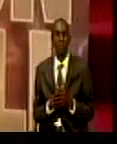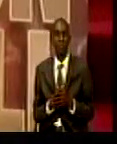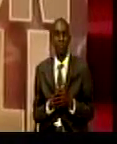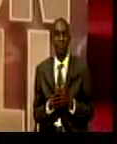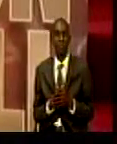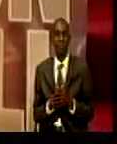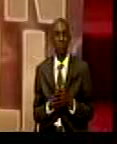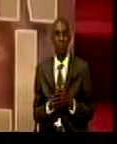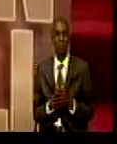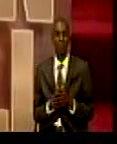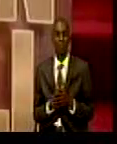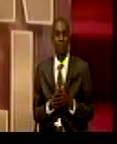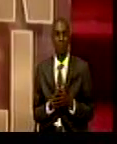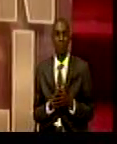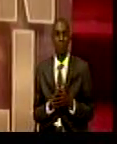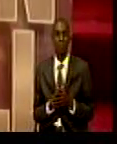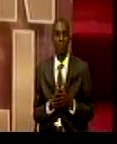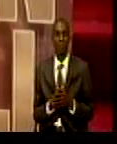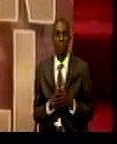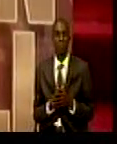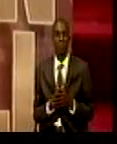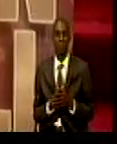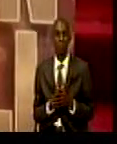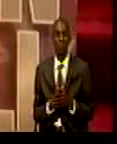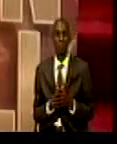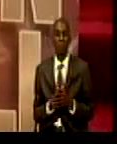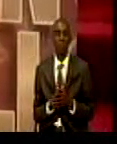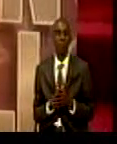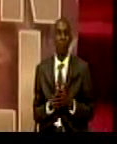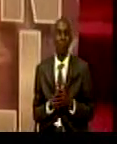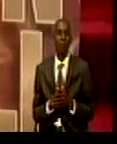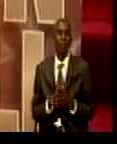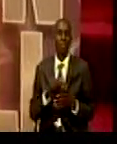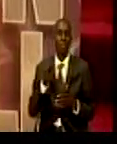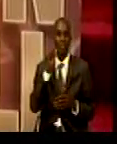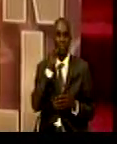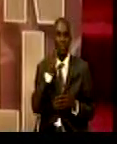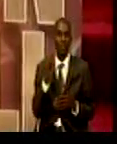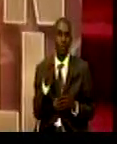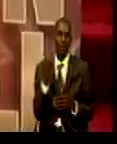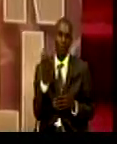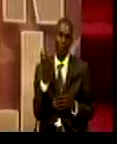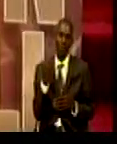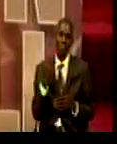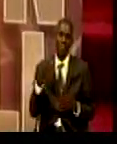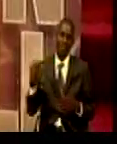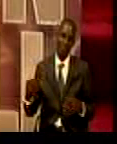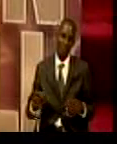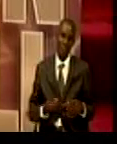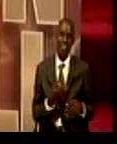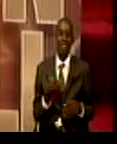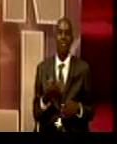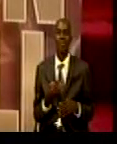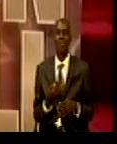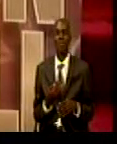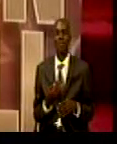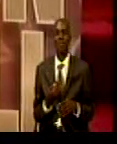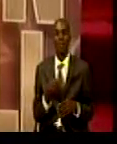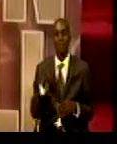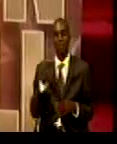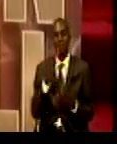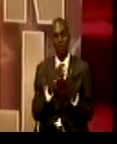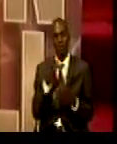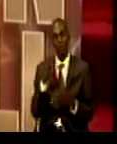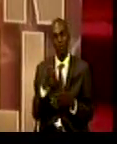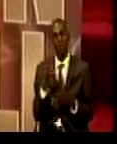Nation. I was invited by one of my members. I cannot remember her name. But she invited me for this program.